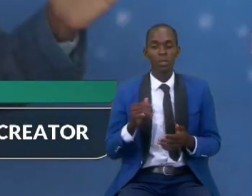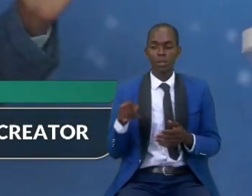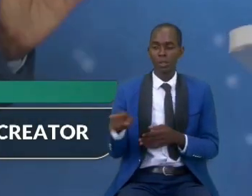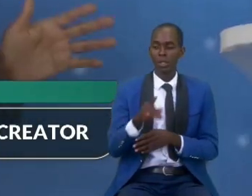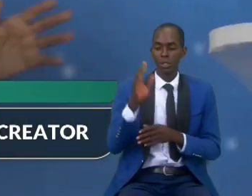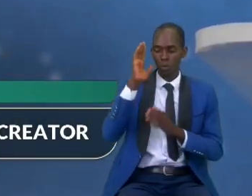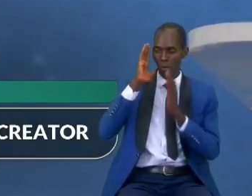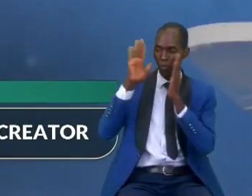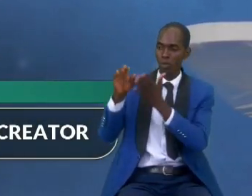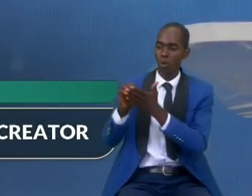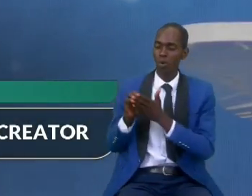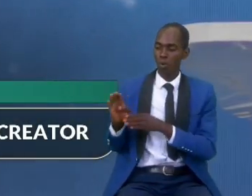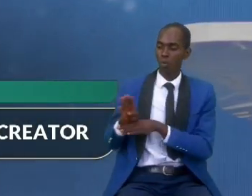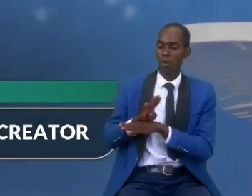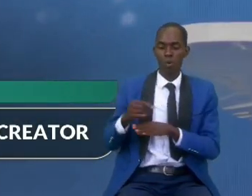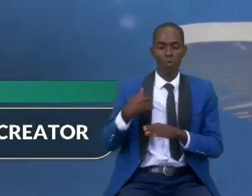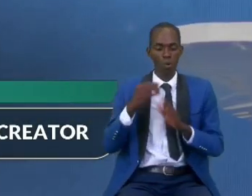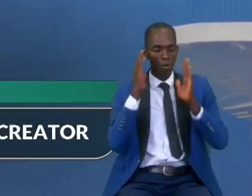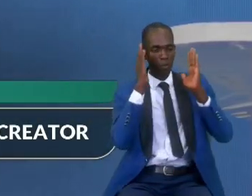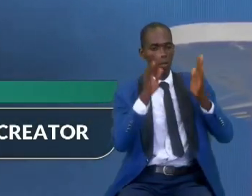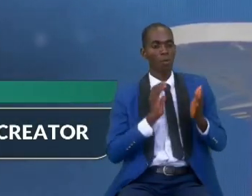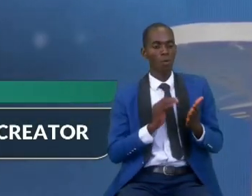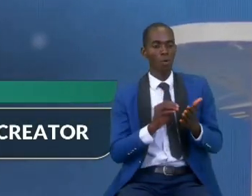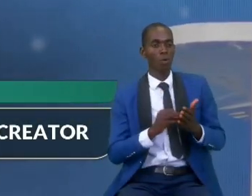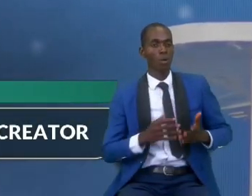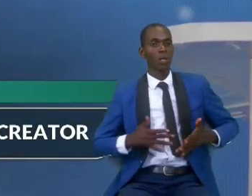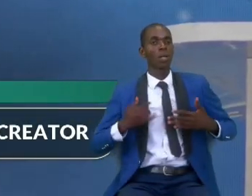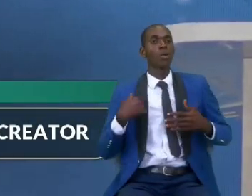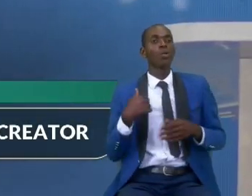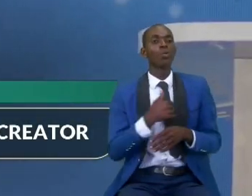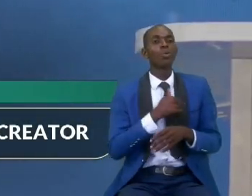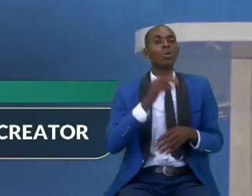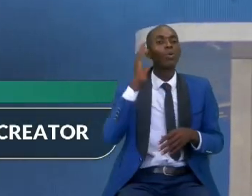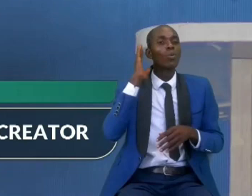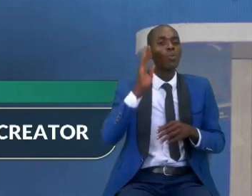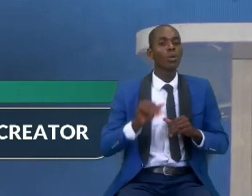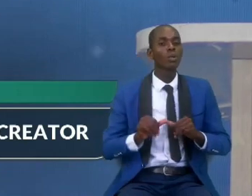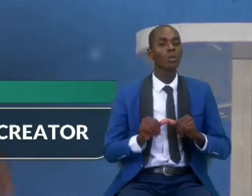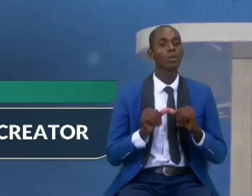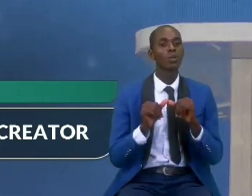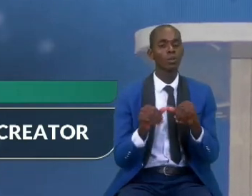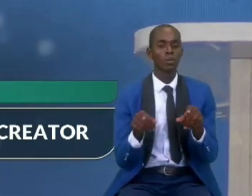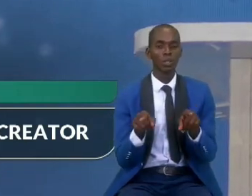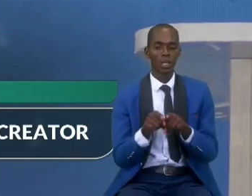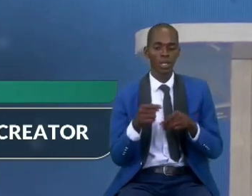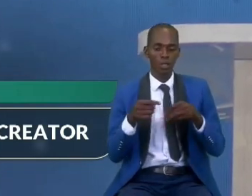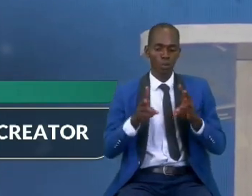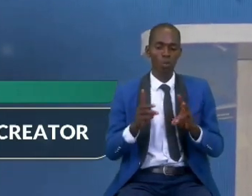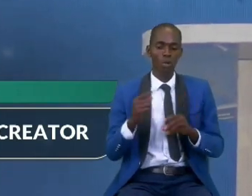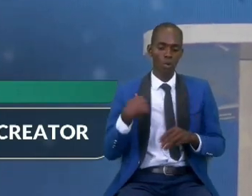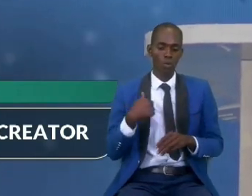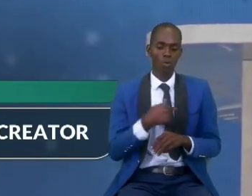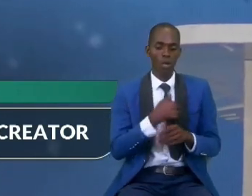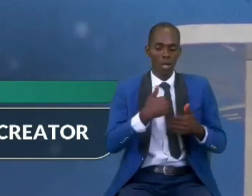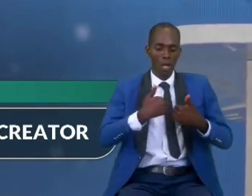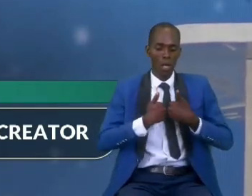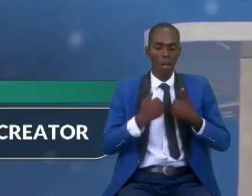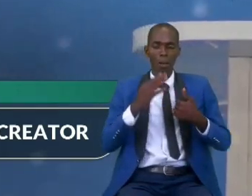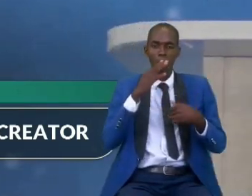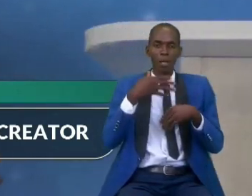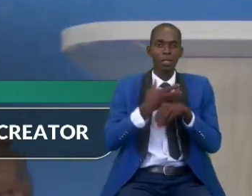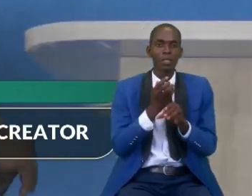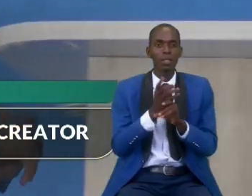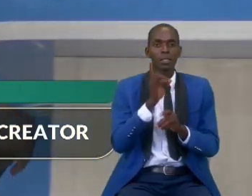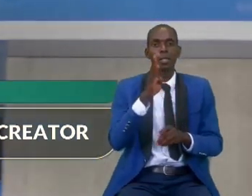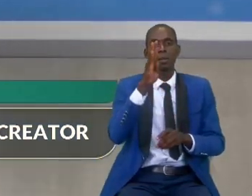remain like we have been created by God, formed by the inspiration of God. Look